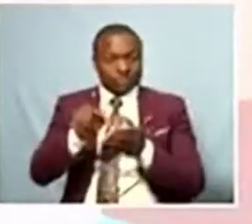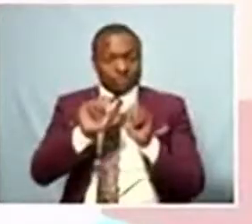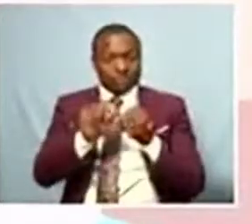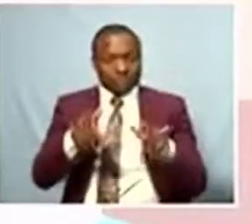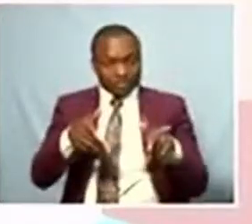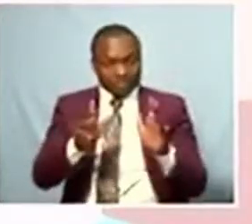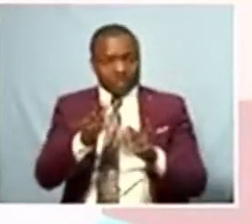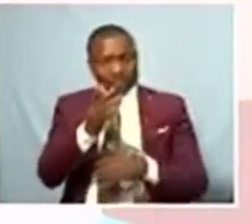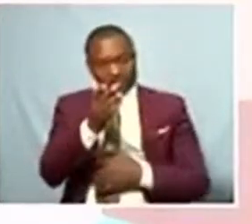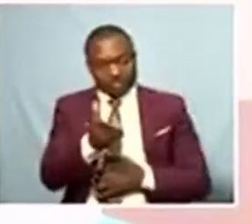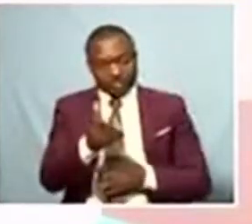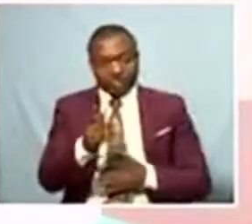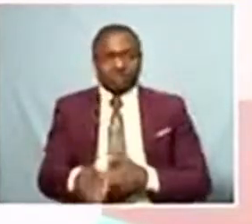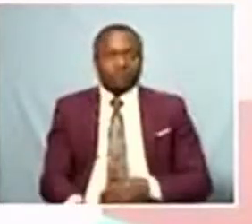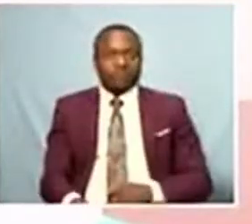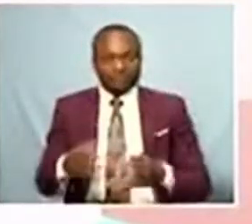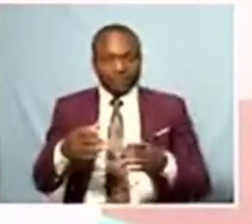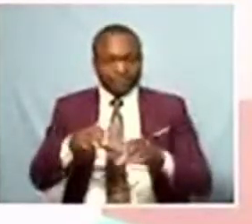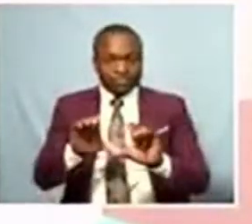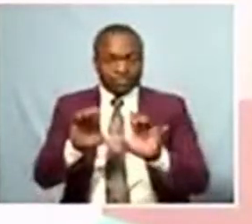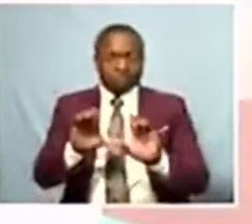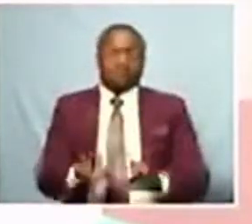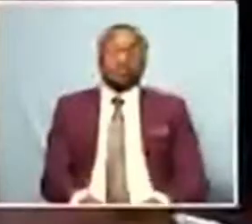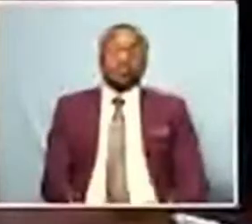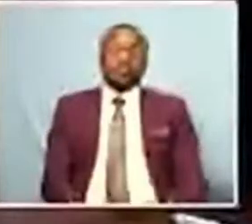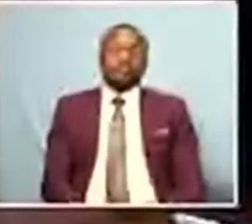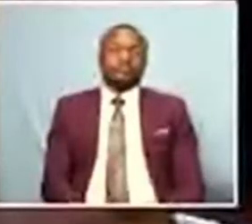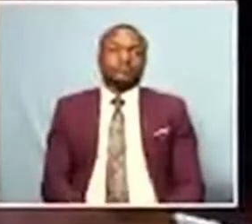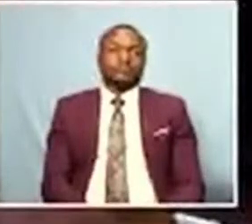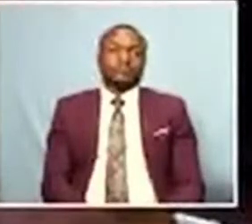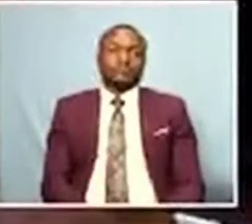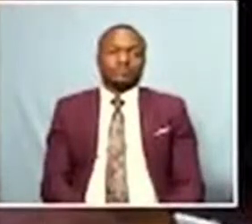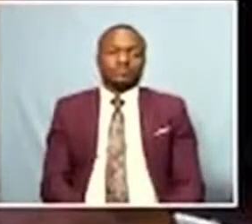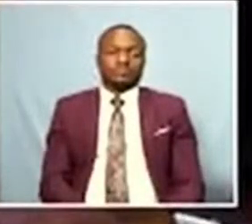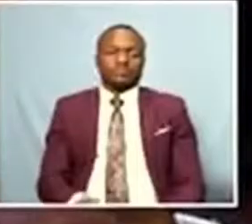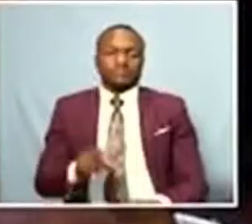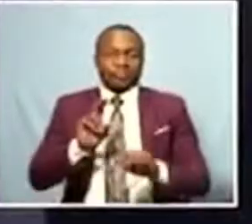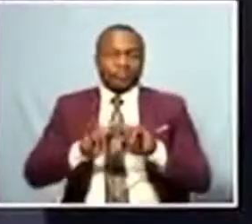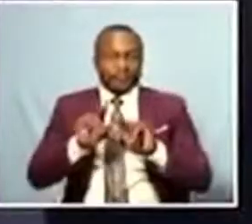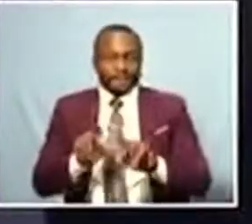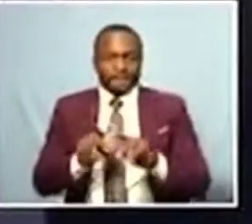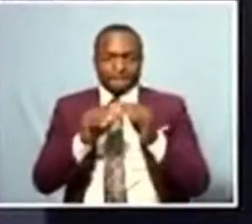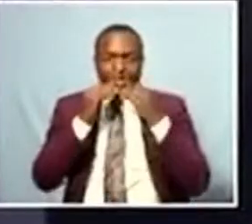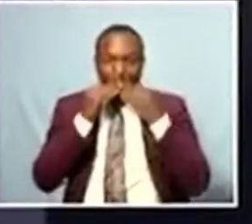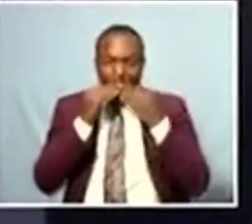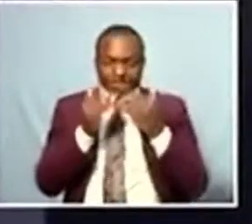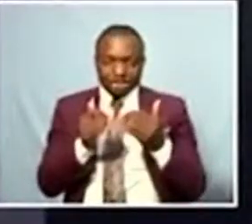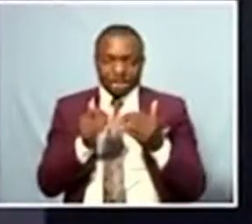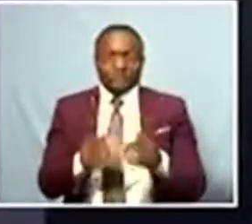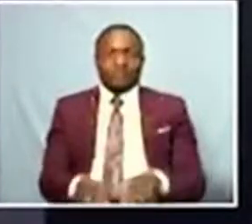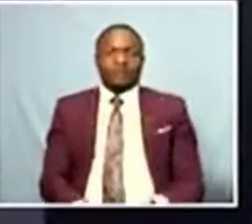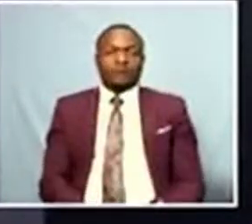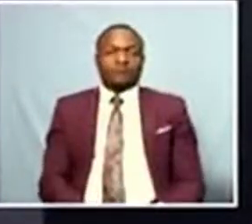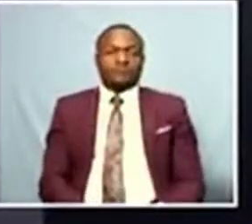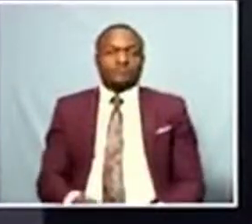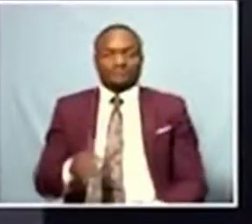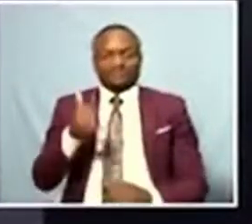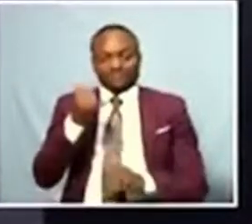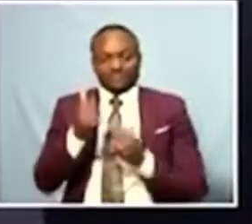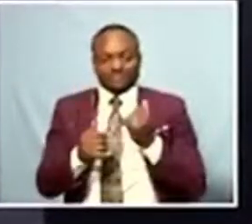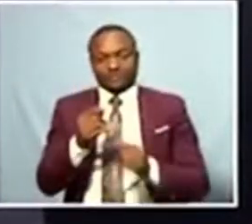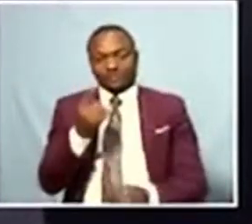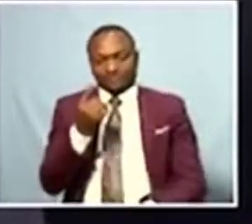him. You may proceed. Thank you. Thank you very much, Chair. So, of course, on the last